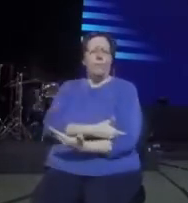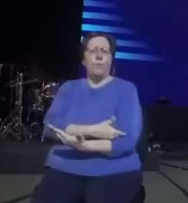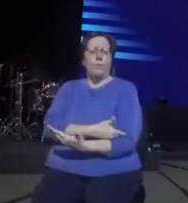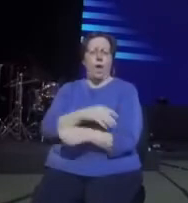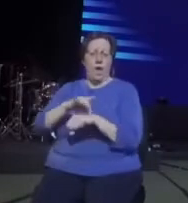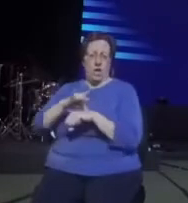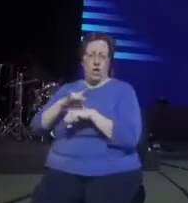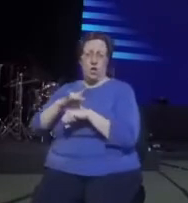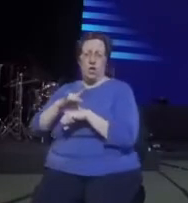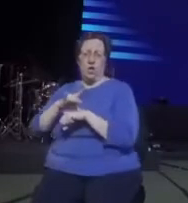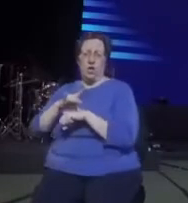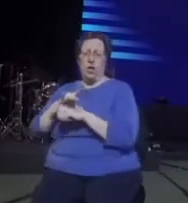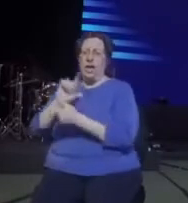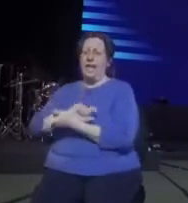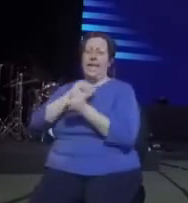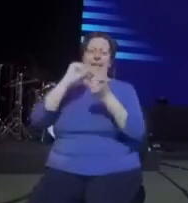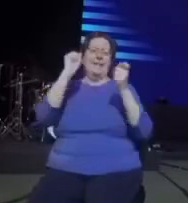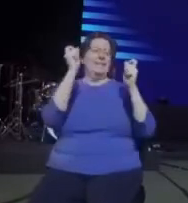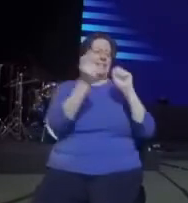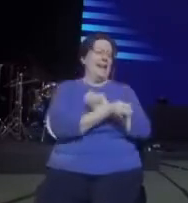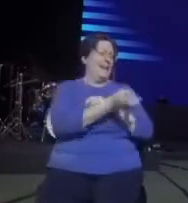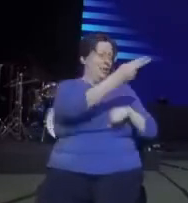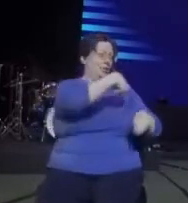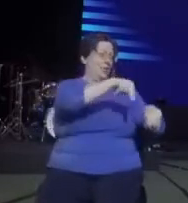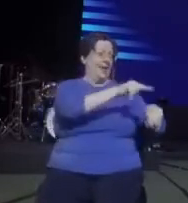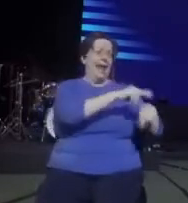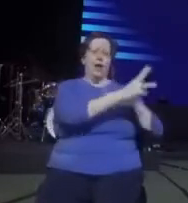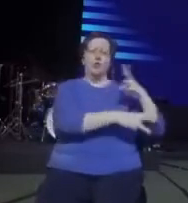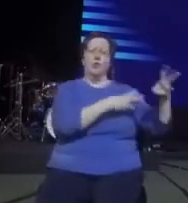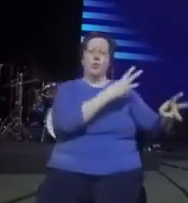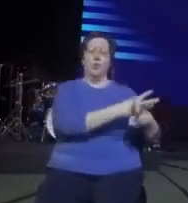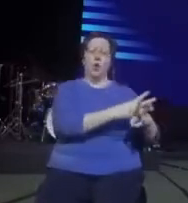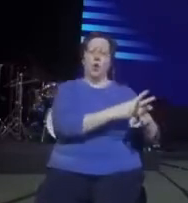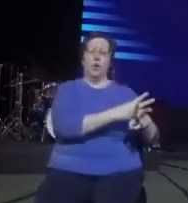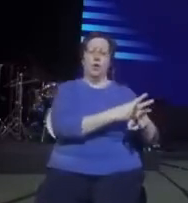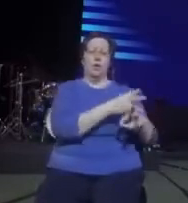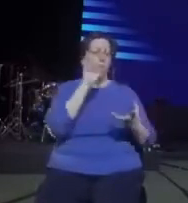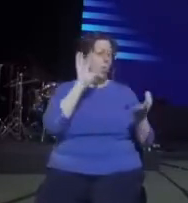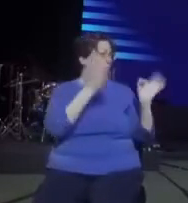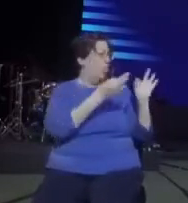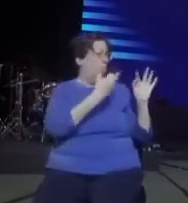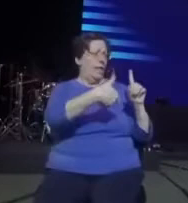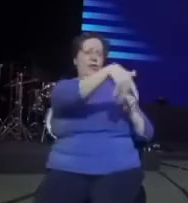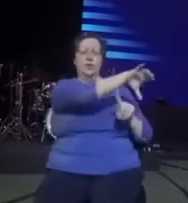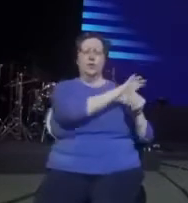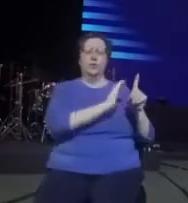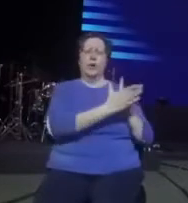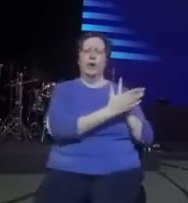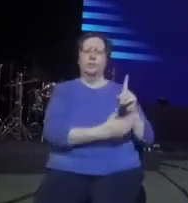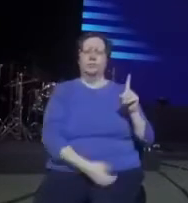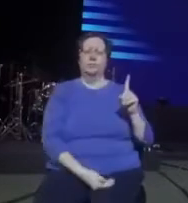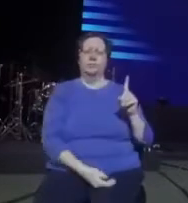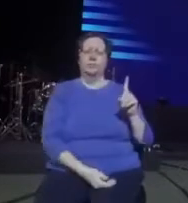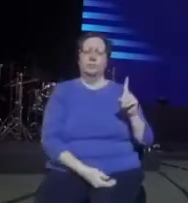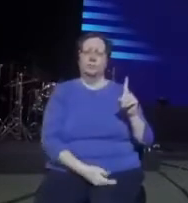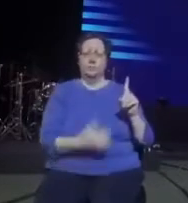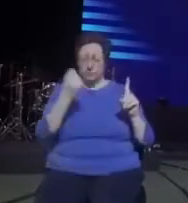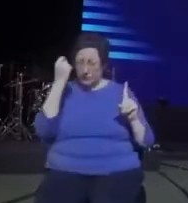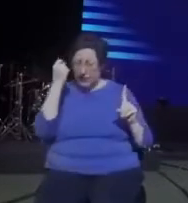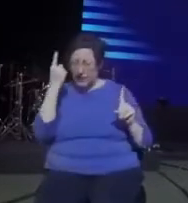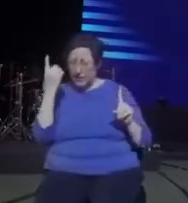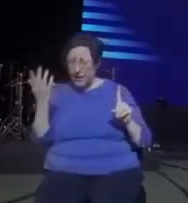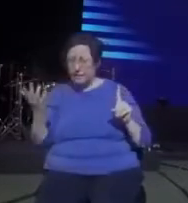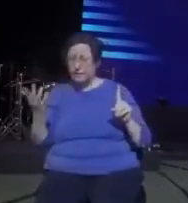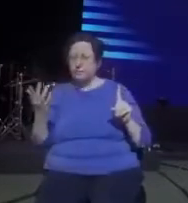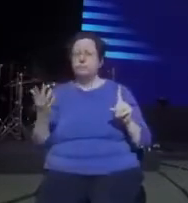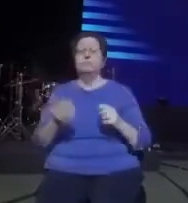earth to the authority of the natural world around them. And that's what we're doing right now in America. Is anybody listening to